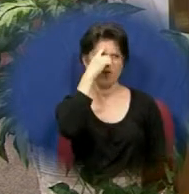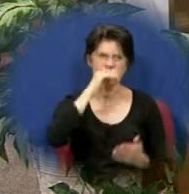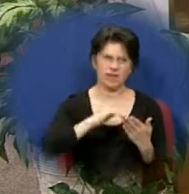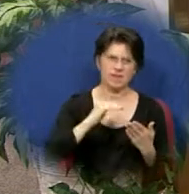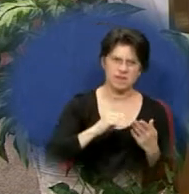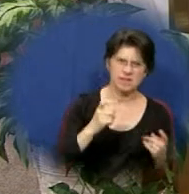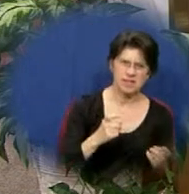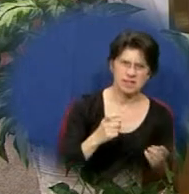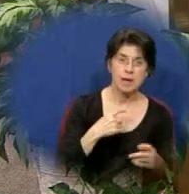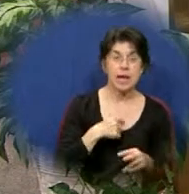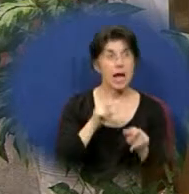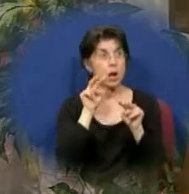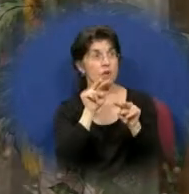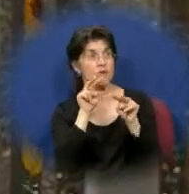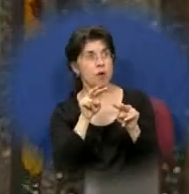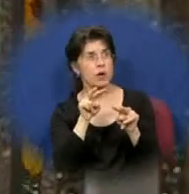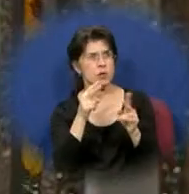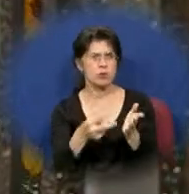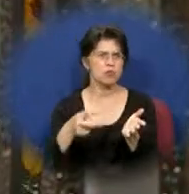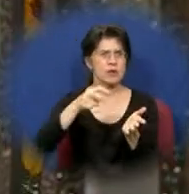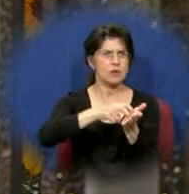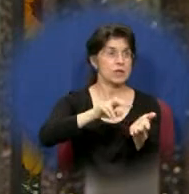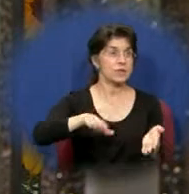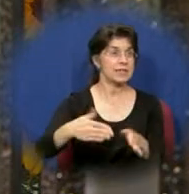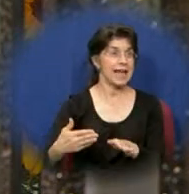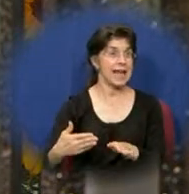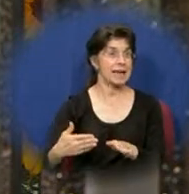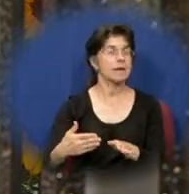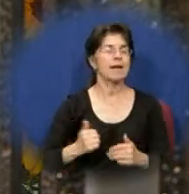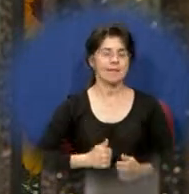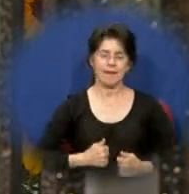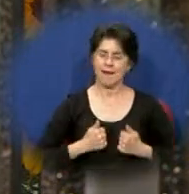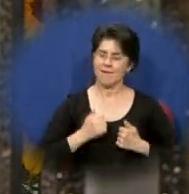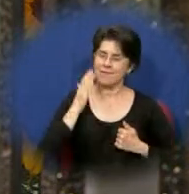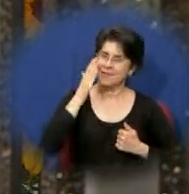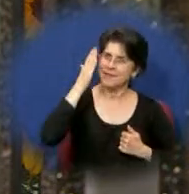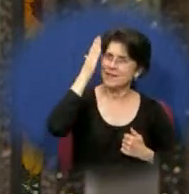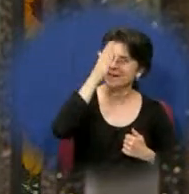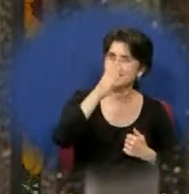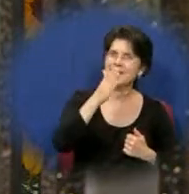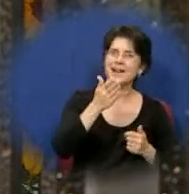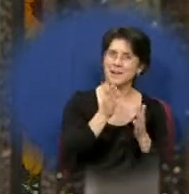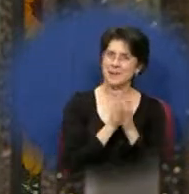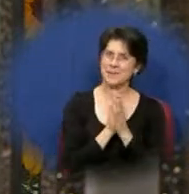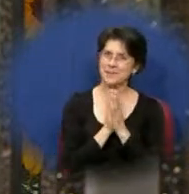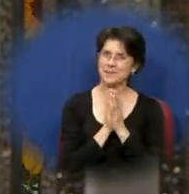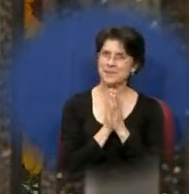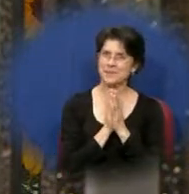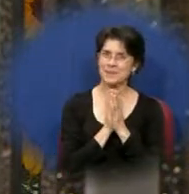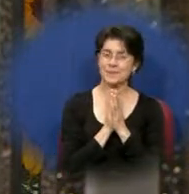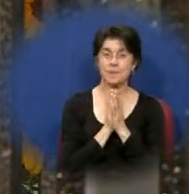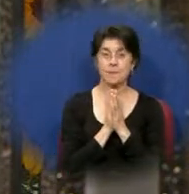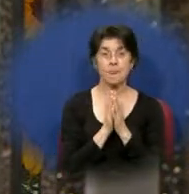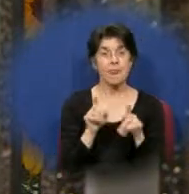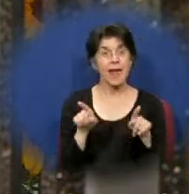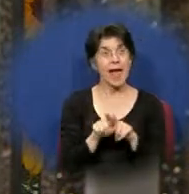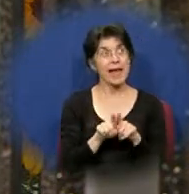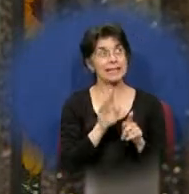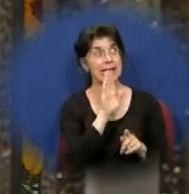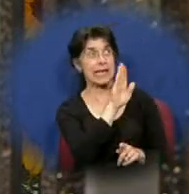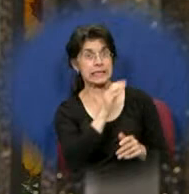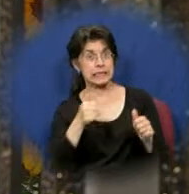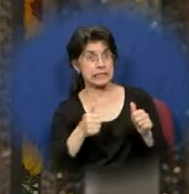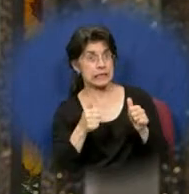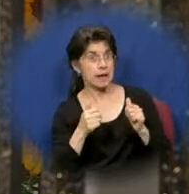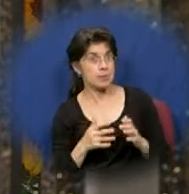and I look forward to the resurrection of the dead and the life of the world to come. Amen. As disciples of Jesus, it is